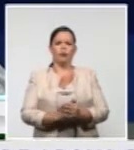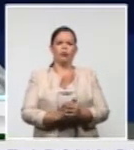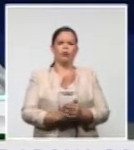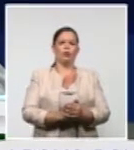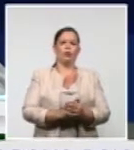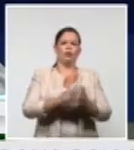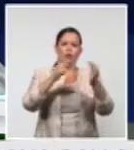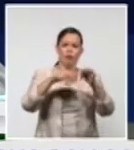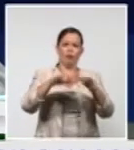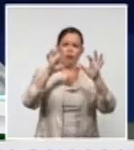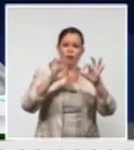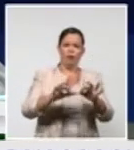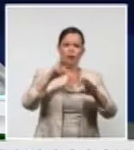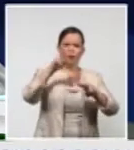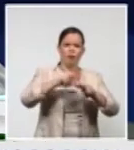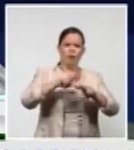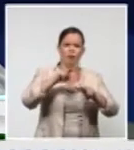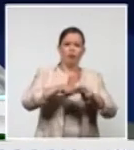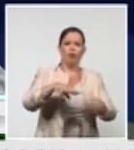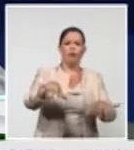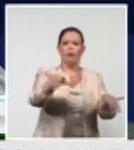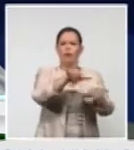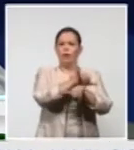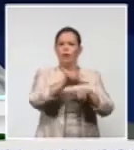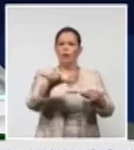and Biotechnology Center Lab,